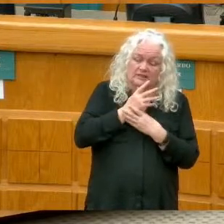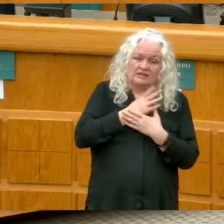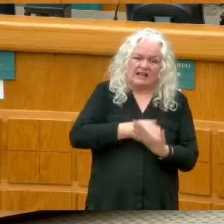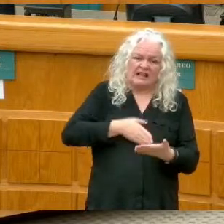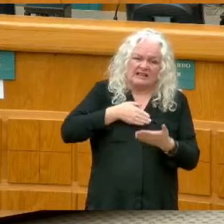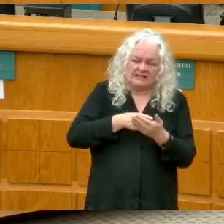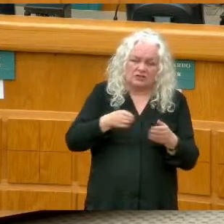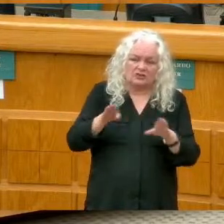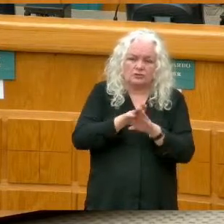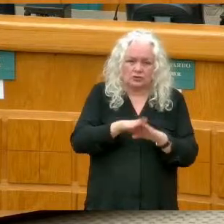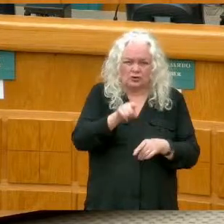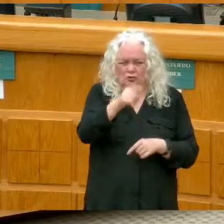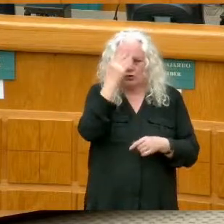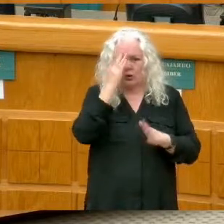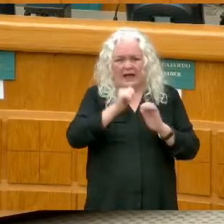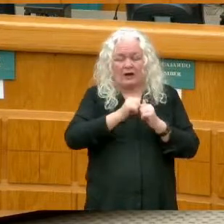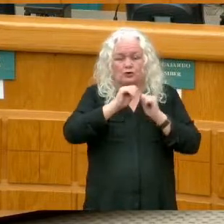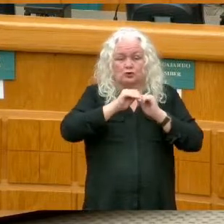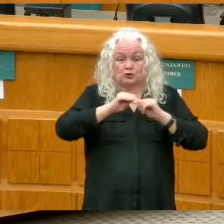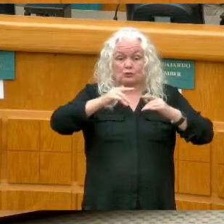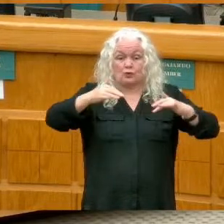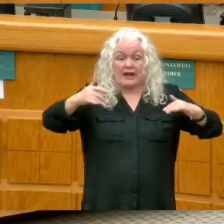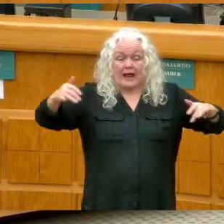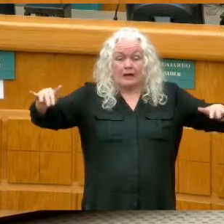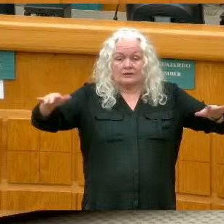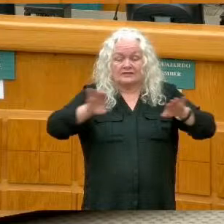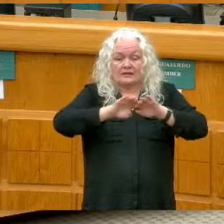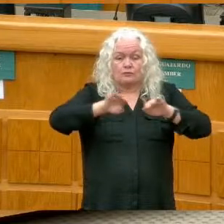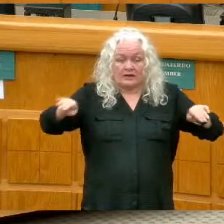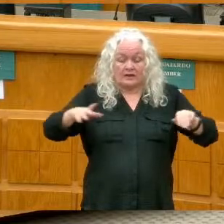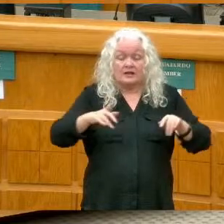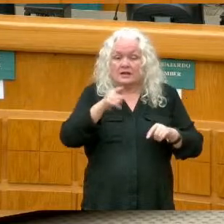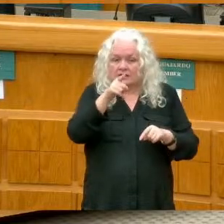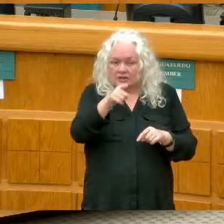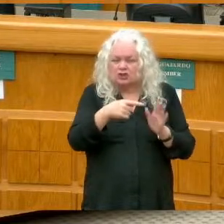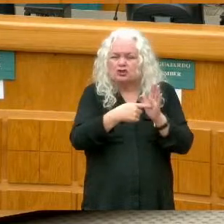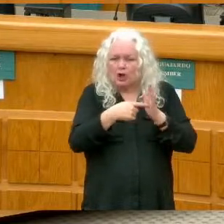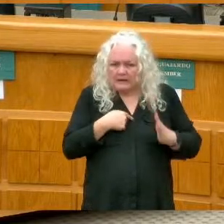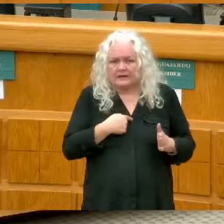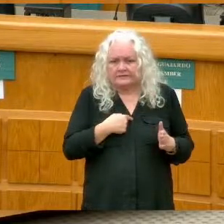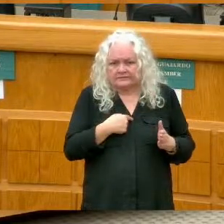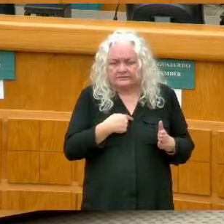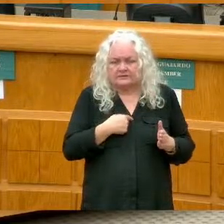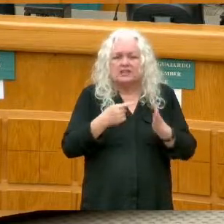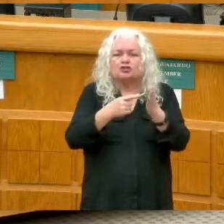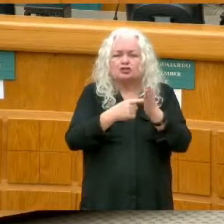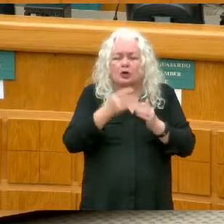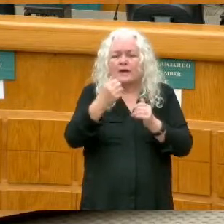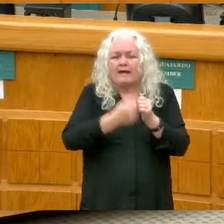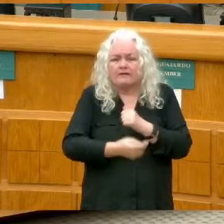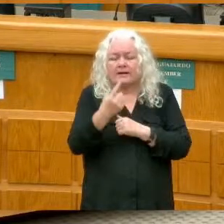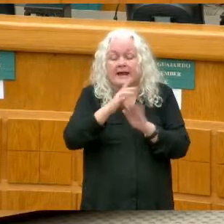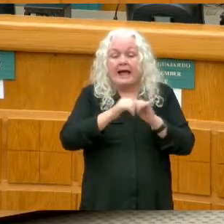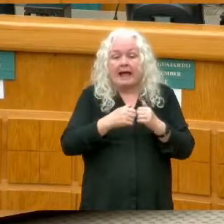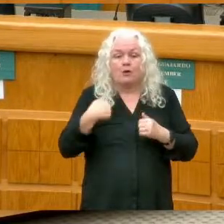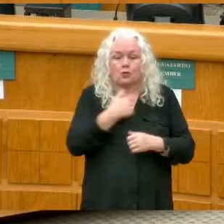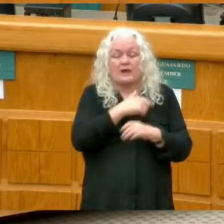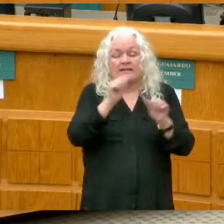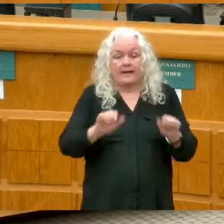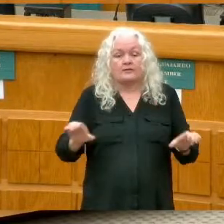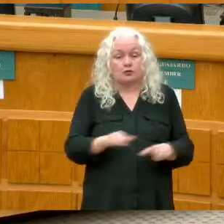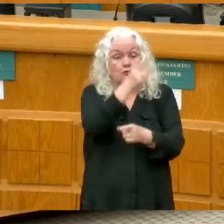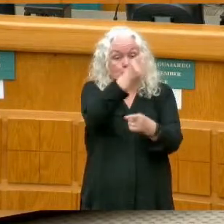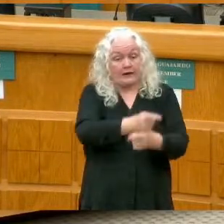against closures, that you know how to spread out. I believe you this weekend. Show me. Show everybody how we can do it